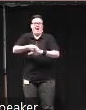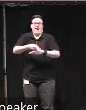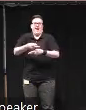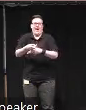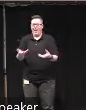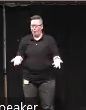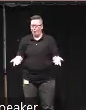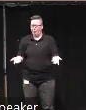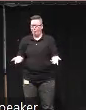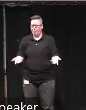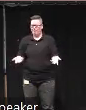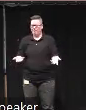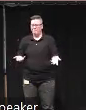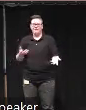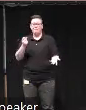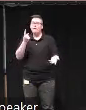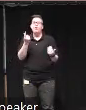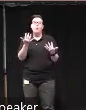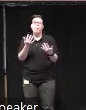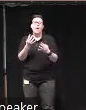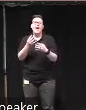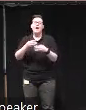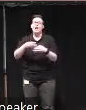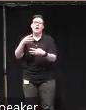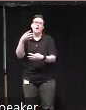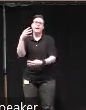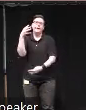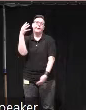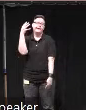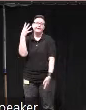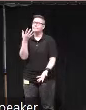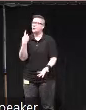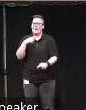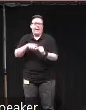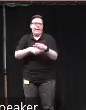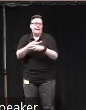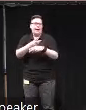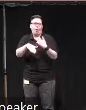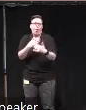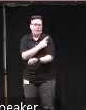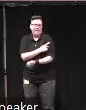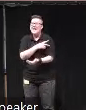our wait list and capacity to care, despite all that